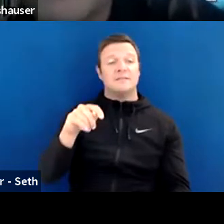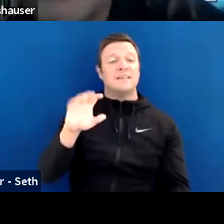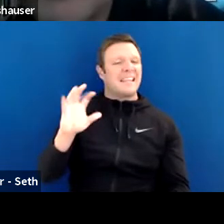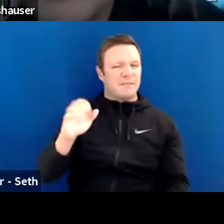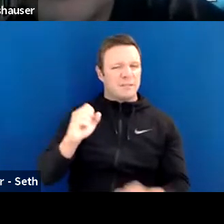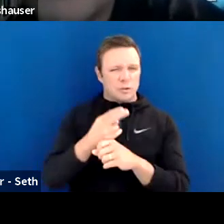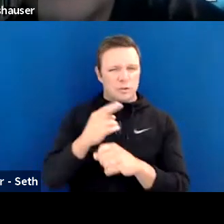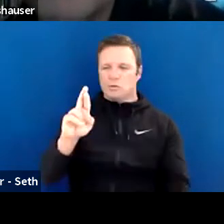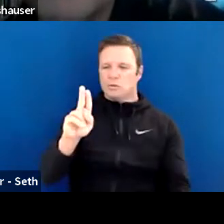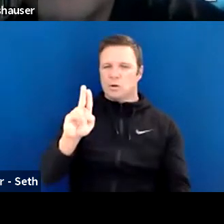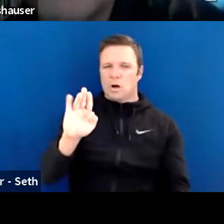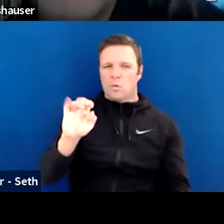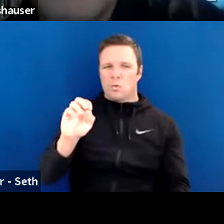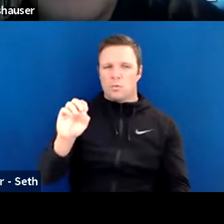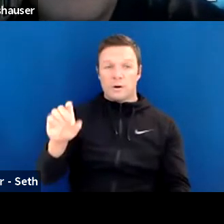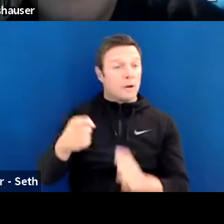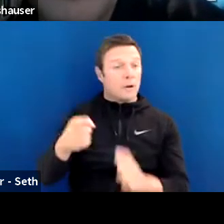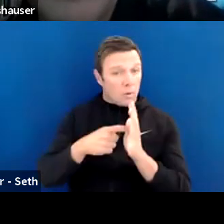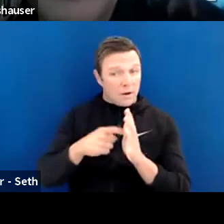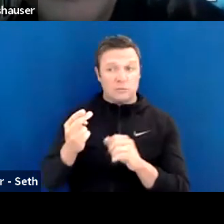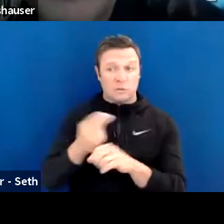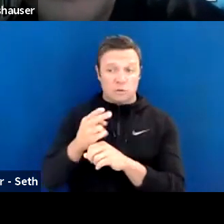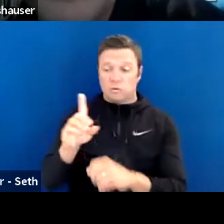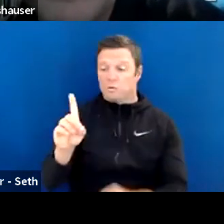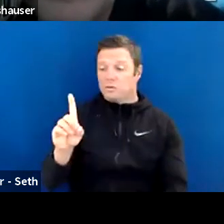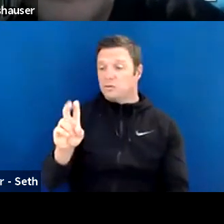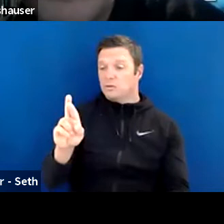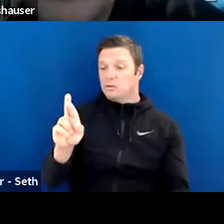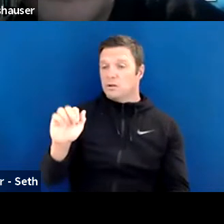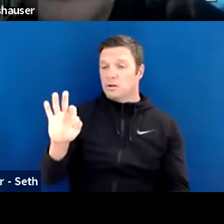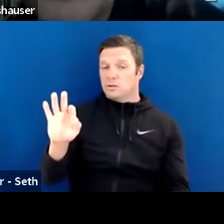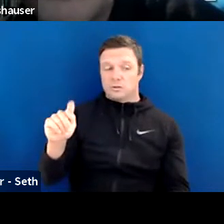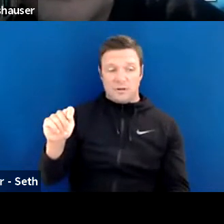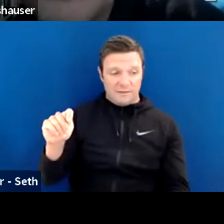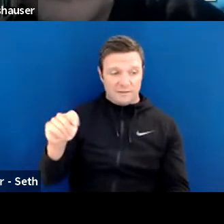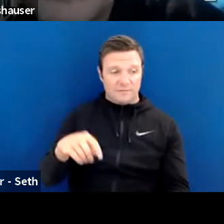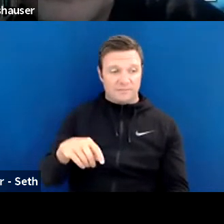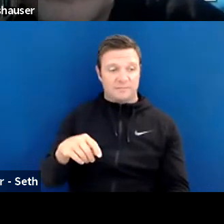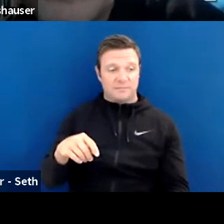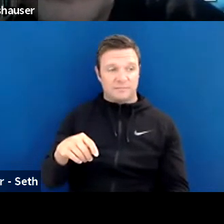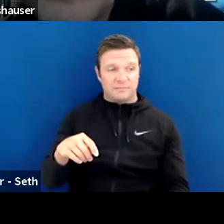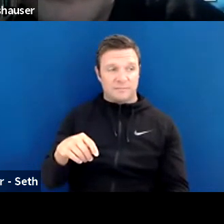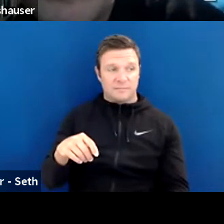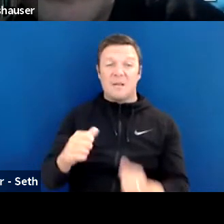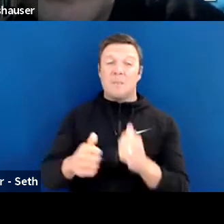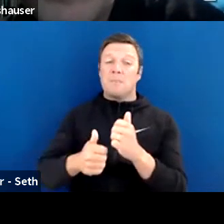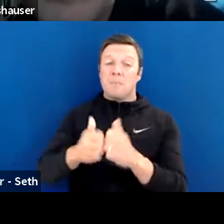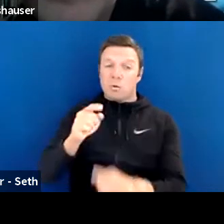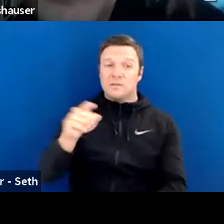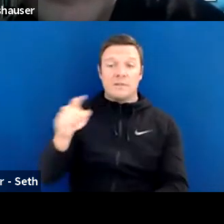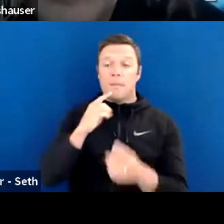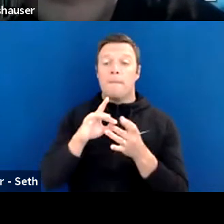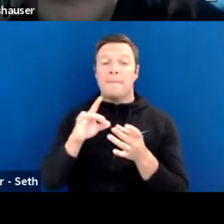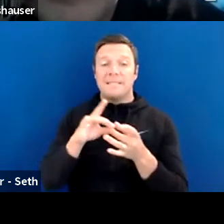do comments on the draft. And most of the students in their feedback after the course mention the peer reviews